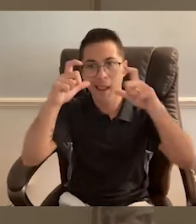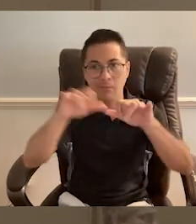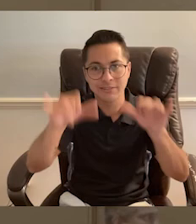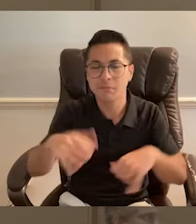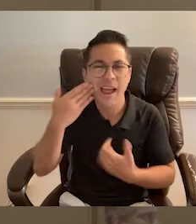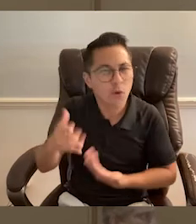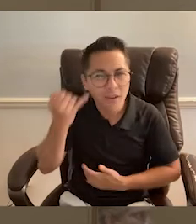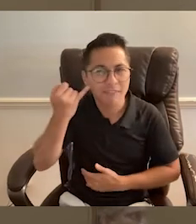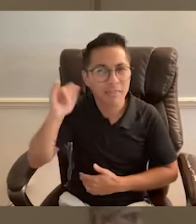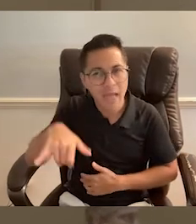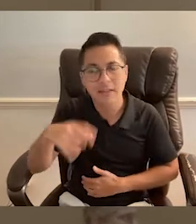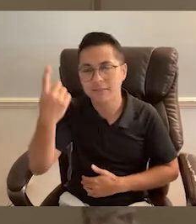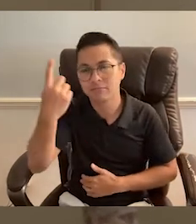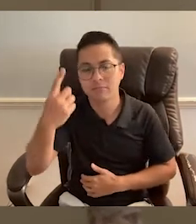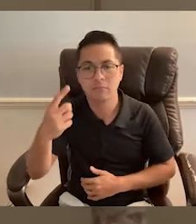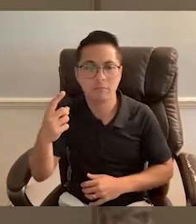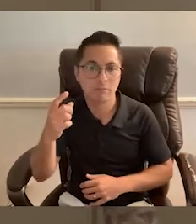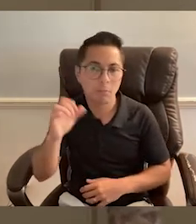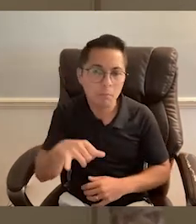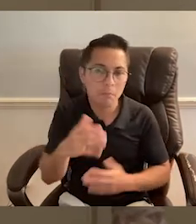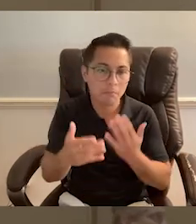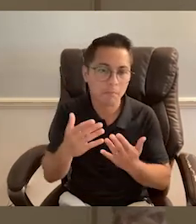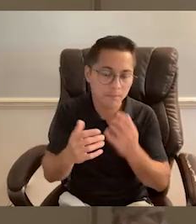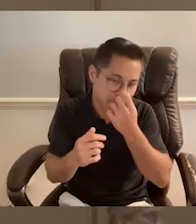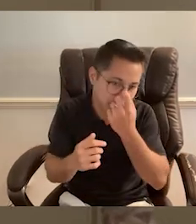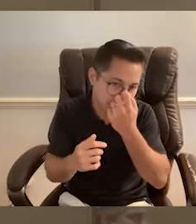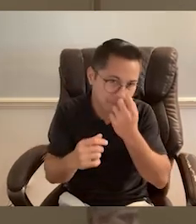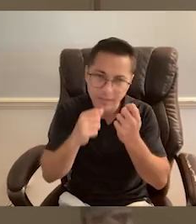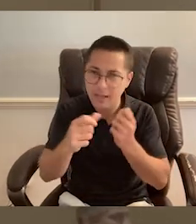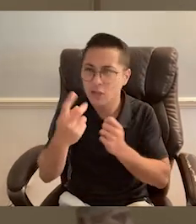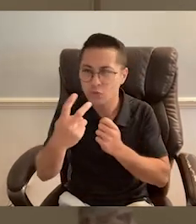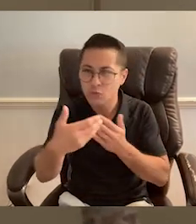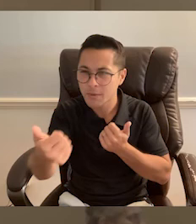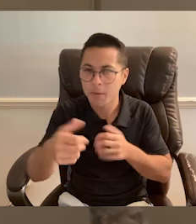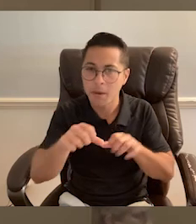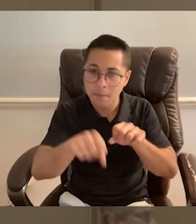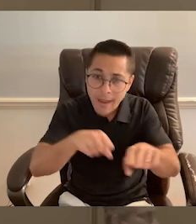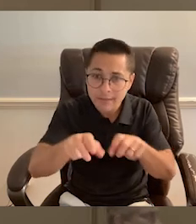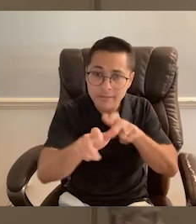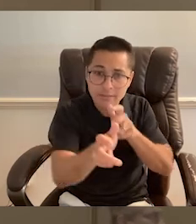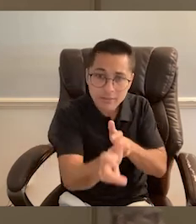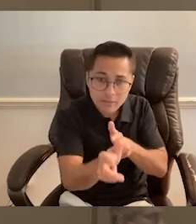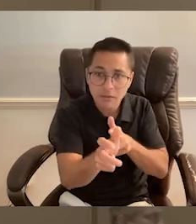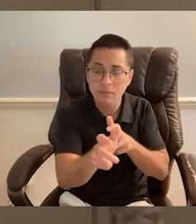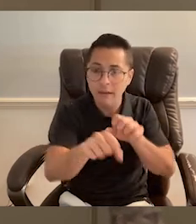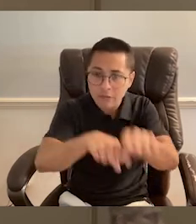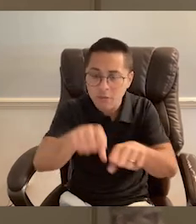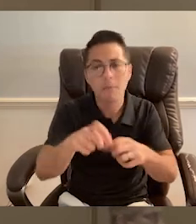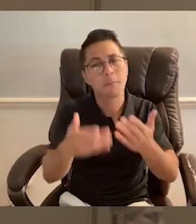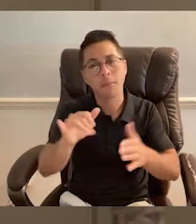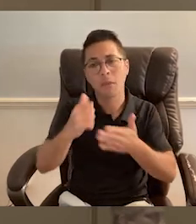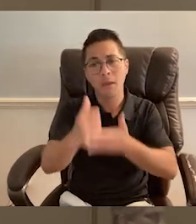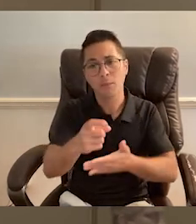cannot control, cannot do anything about it, right? But the one from the machine we can always improve. So when you're talking about delay, his delayed reaction is something